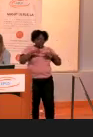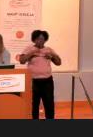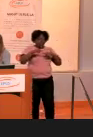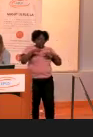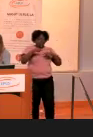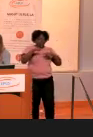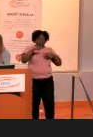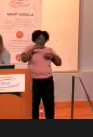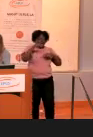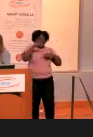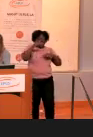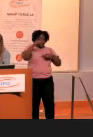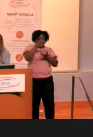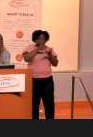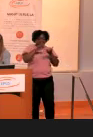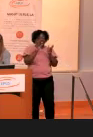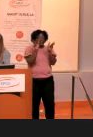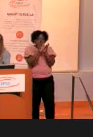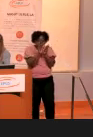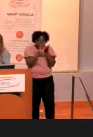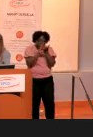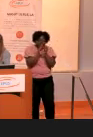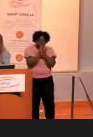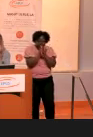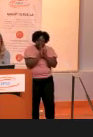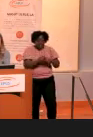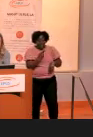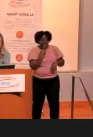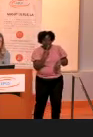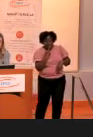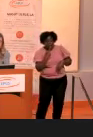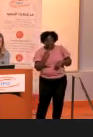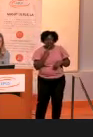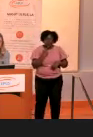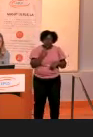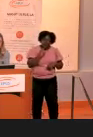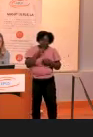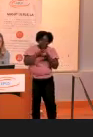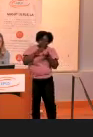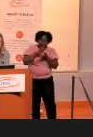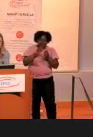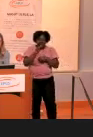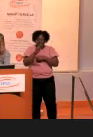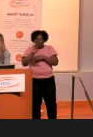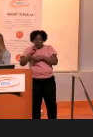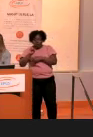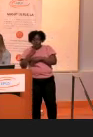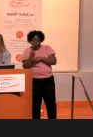the combination group, and the pinkish reddish group is the mycophenolate only group.